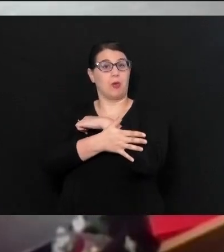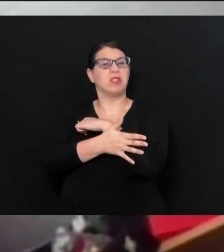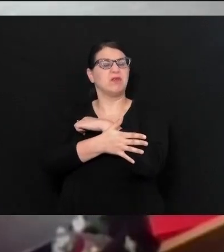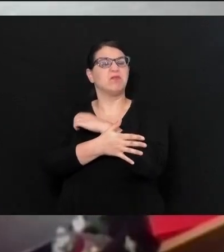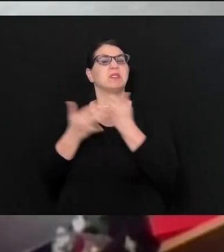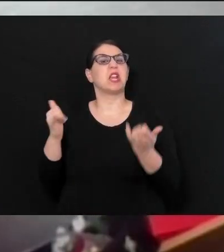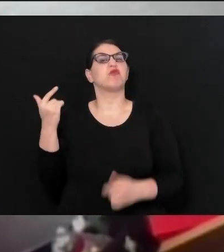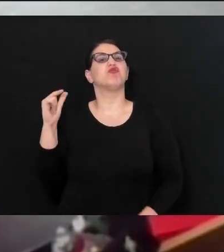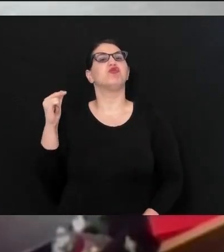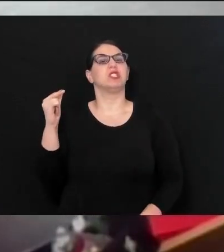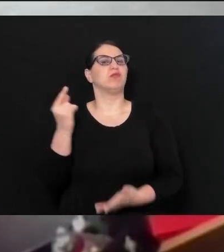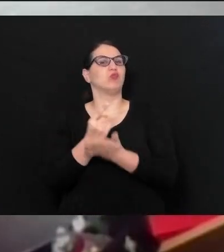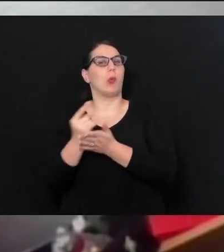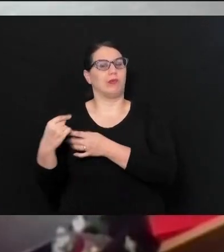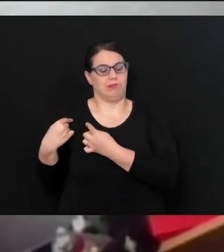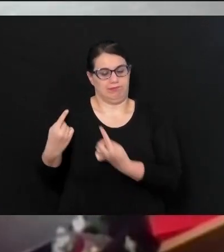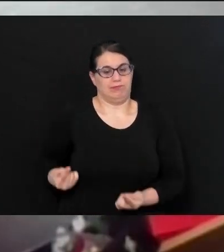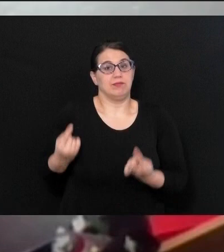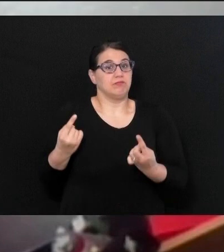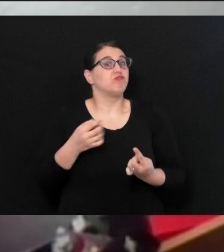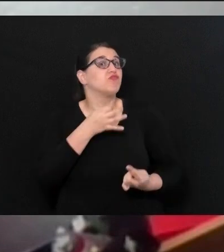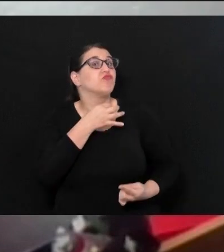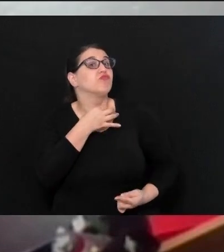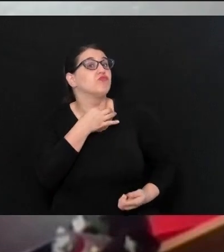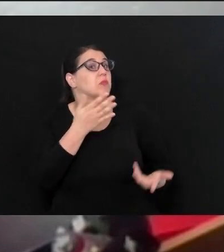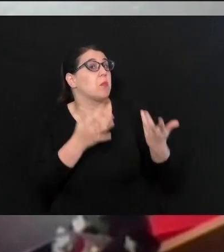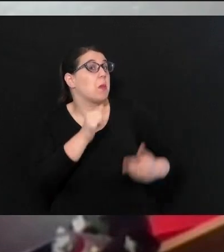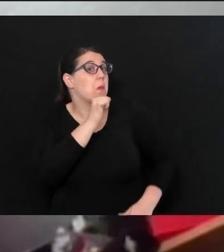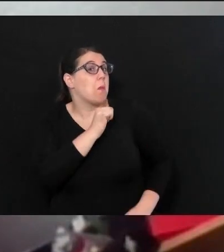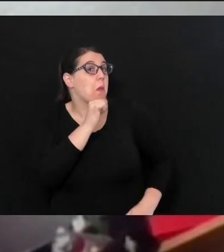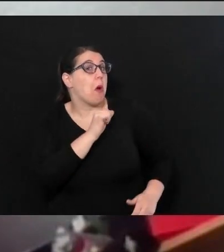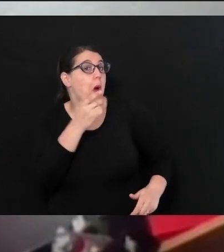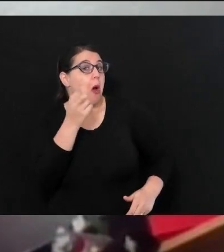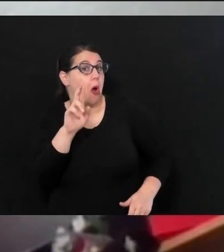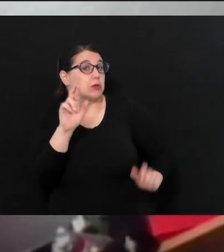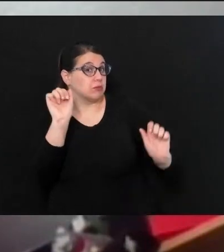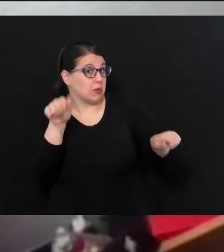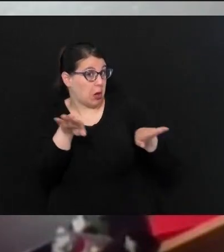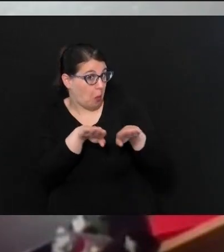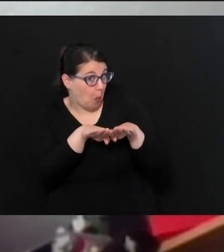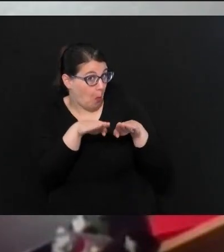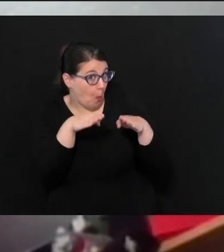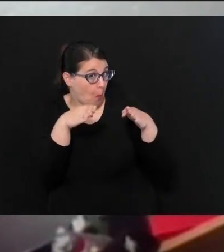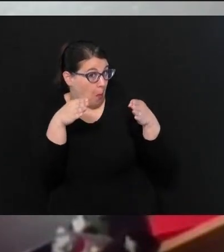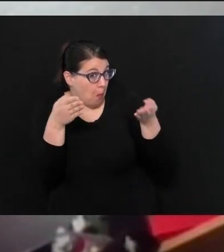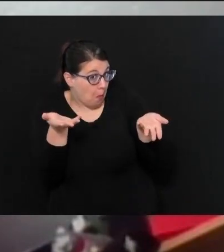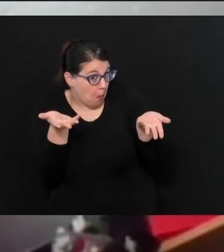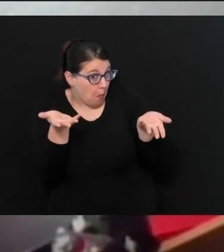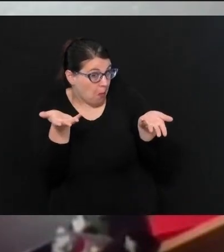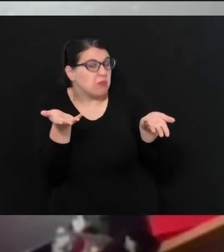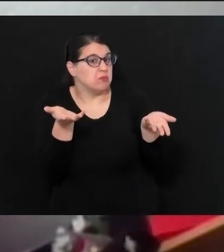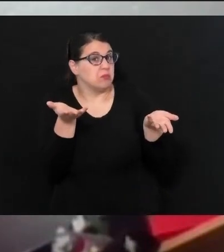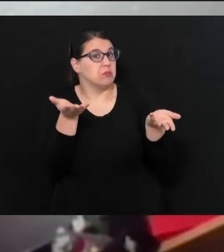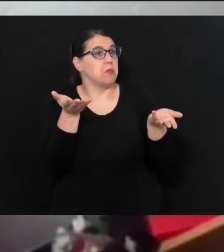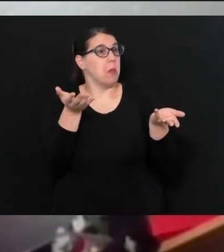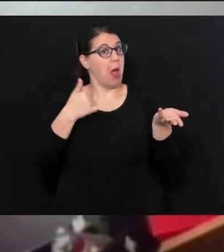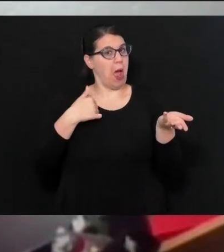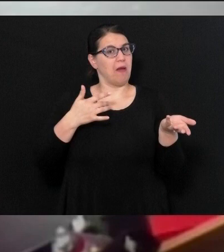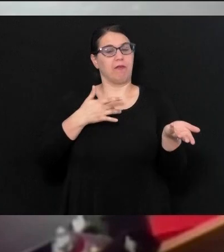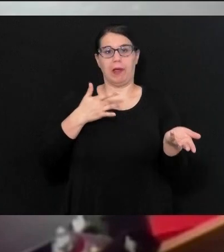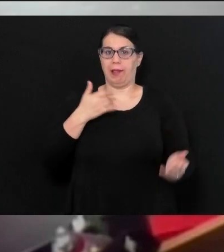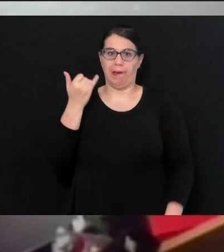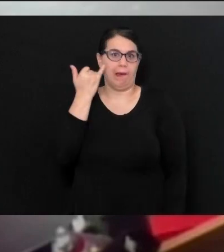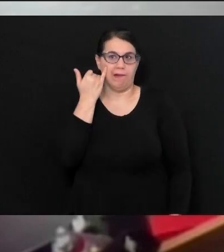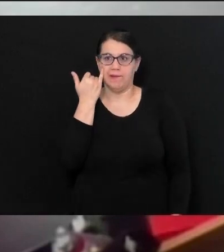of the bars possibly reopening. I figure that the possibility of a handful of irresponsible students or